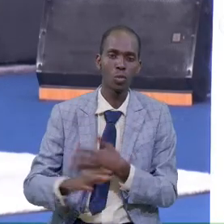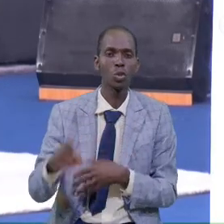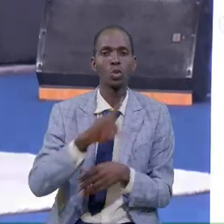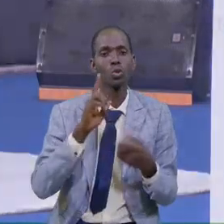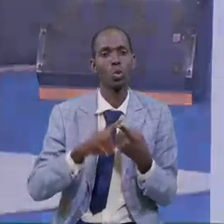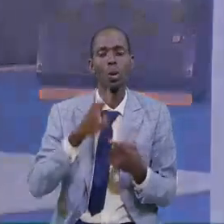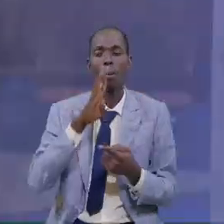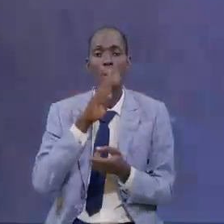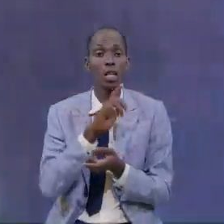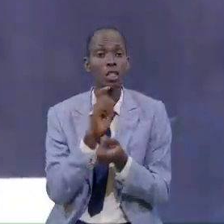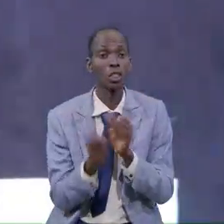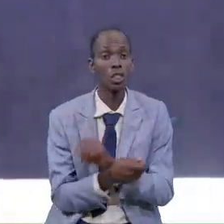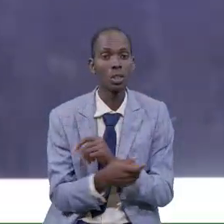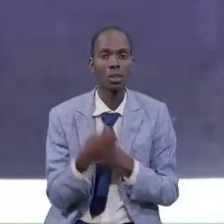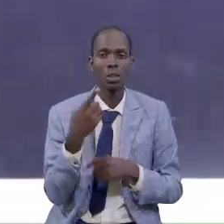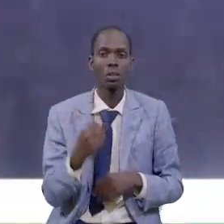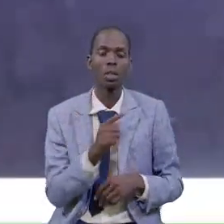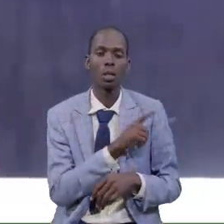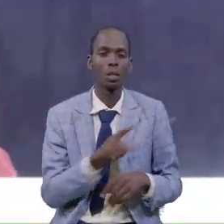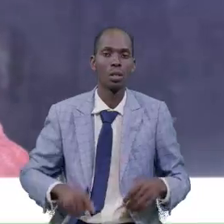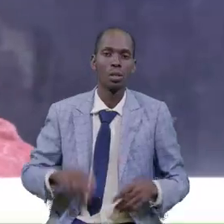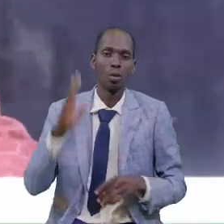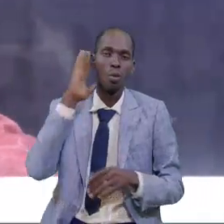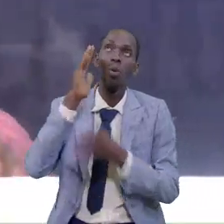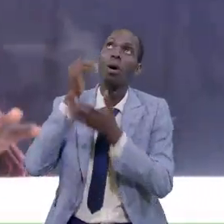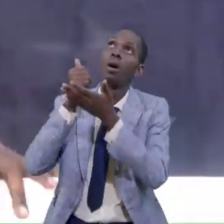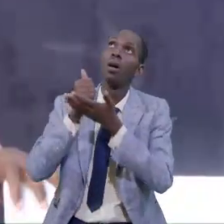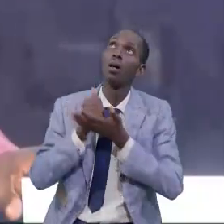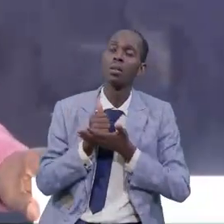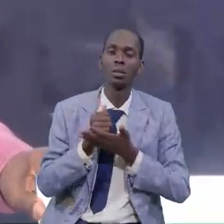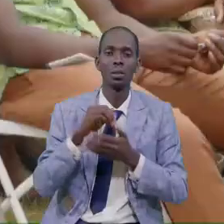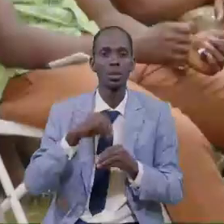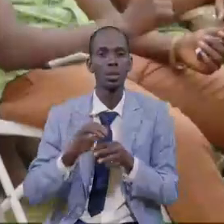Lord will help us in Jesus' name.